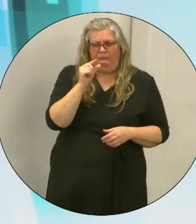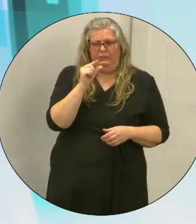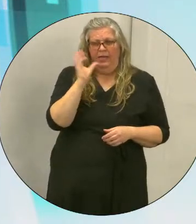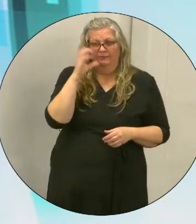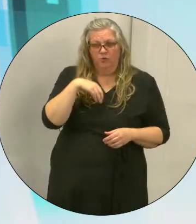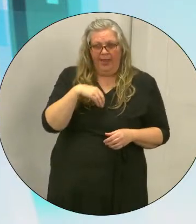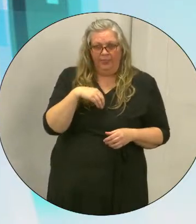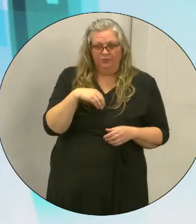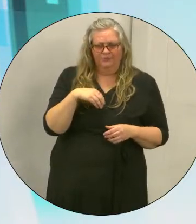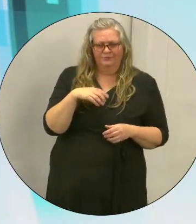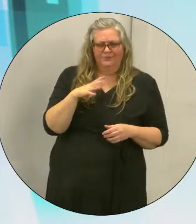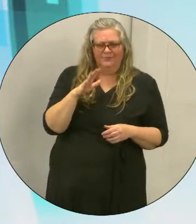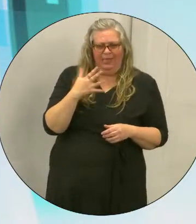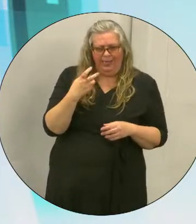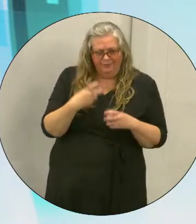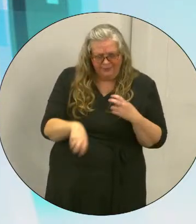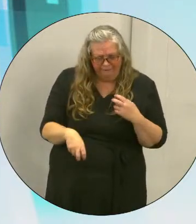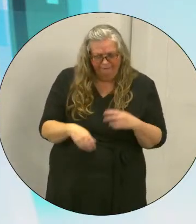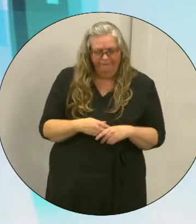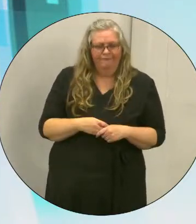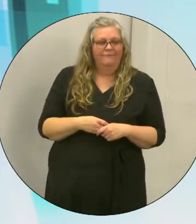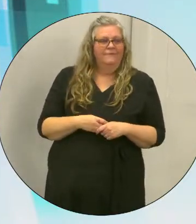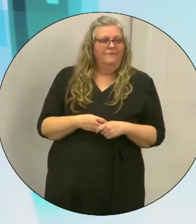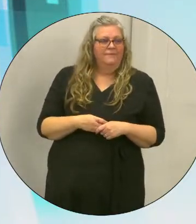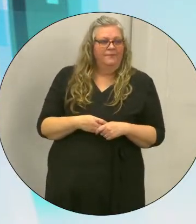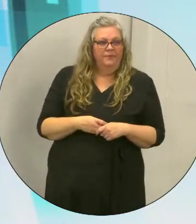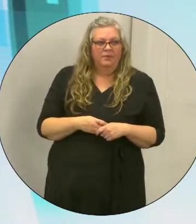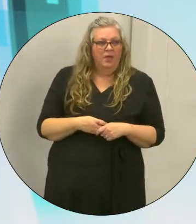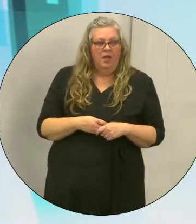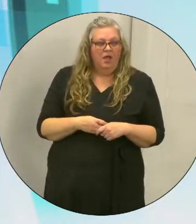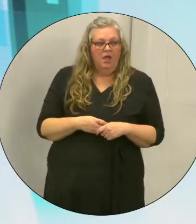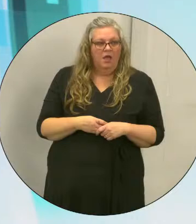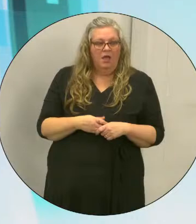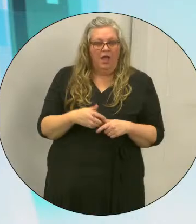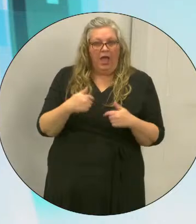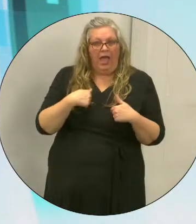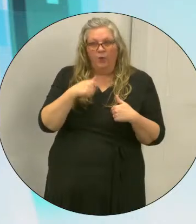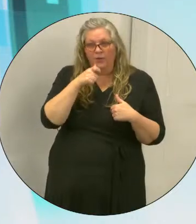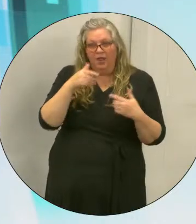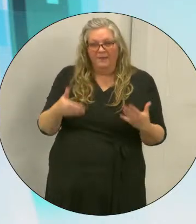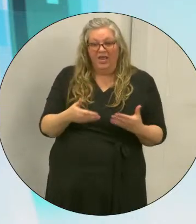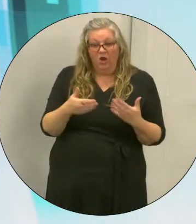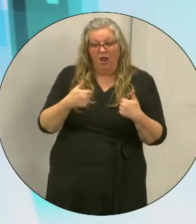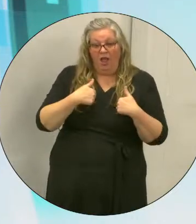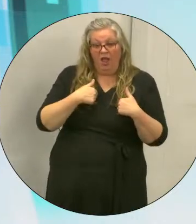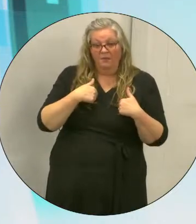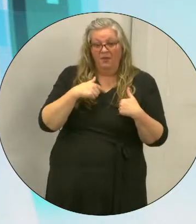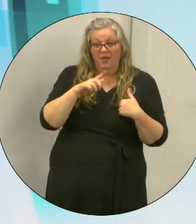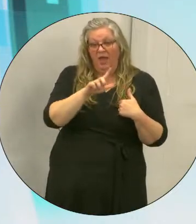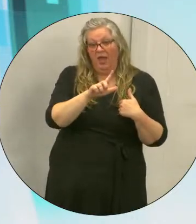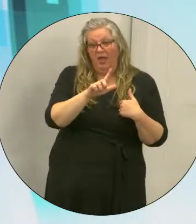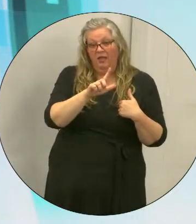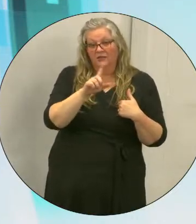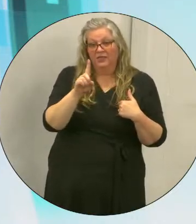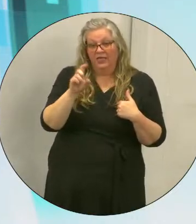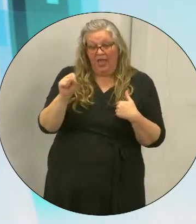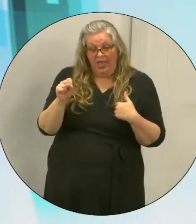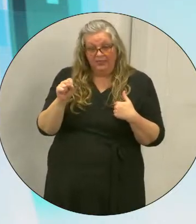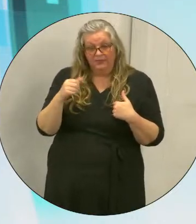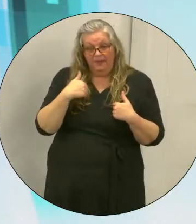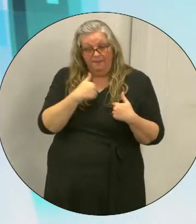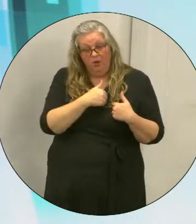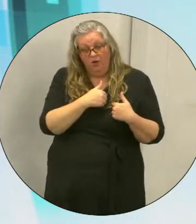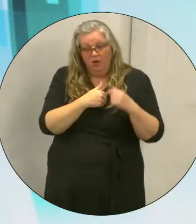very difficult, I wouldn't be here. And, you know, as an LDS member, most of our wives